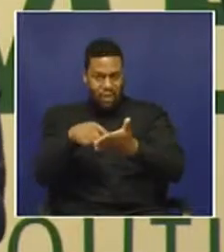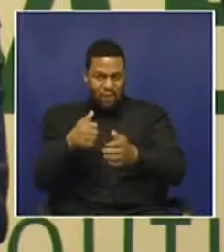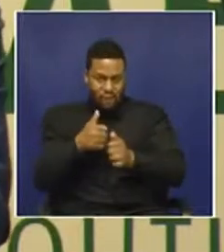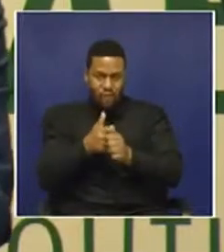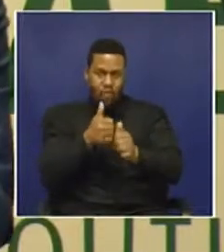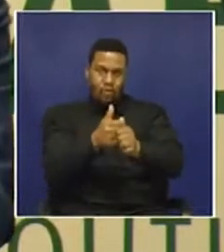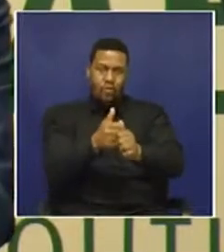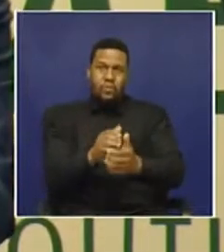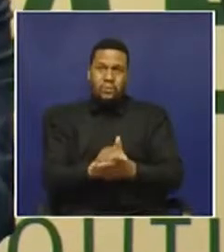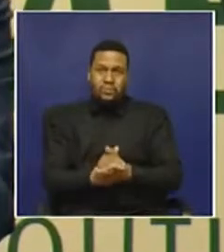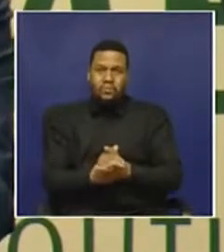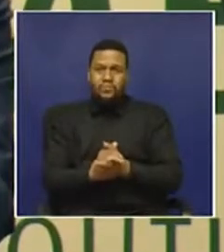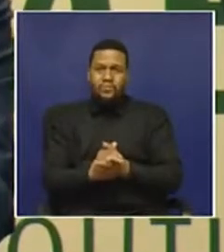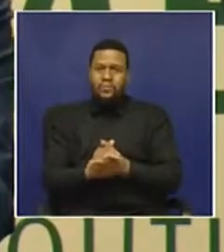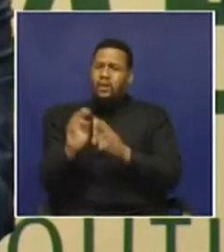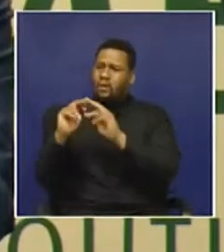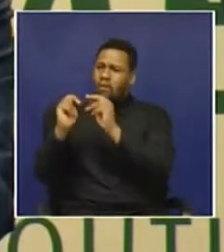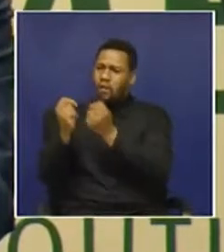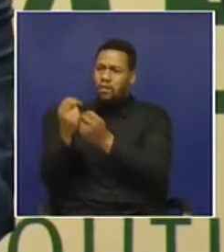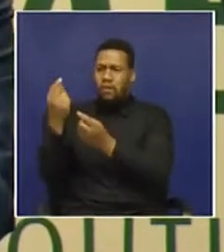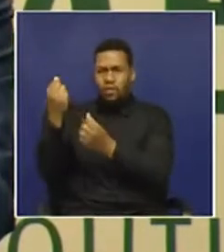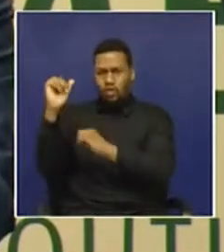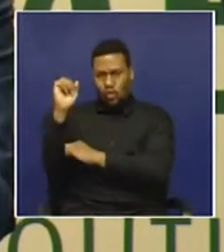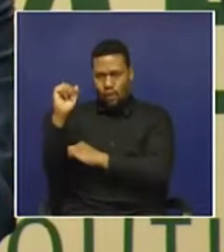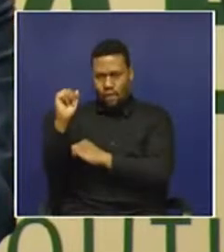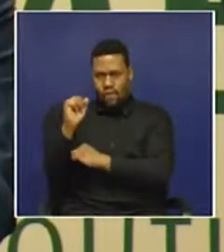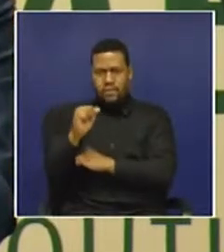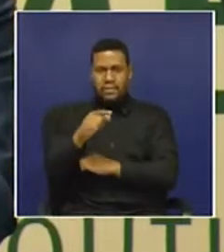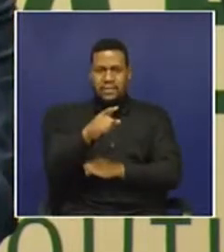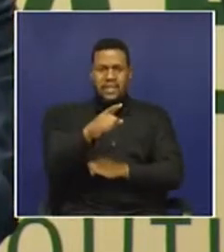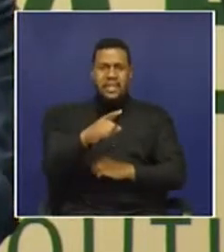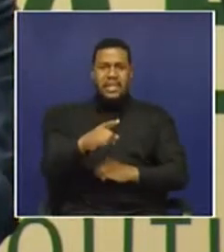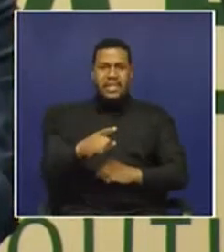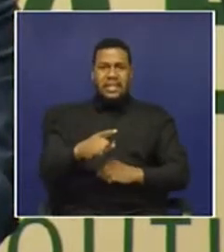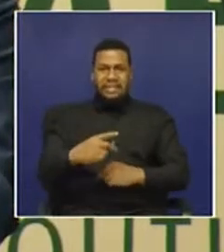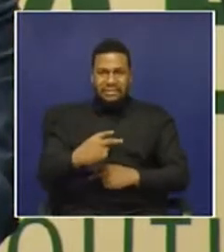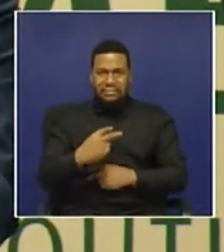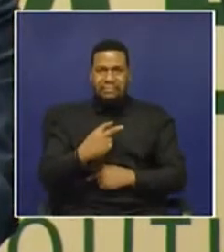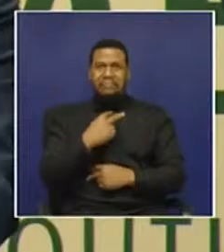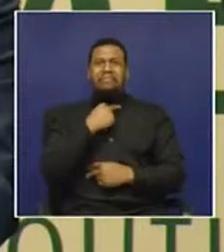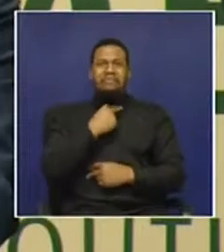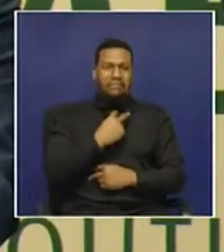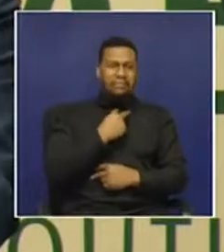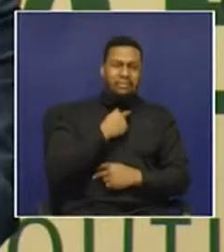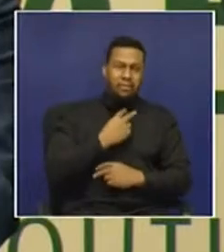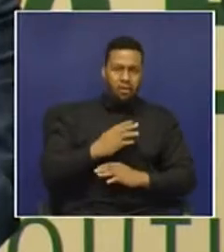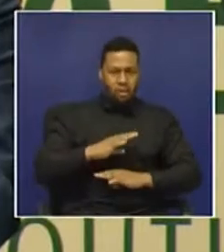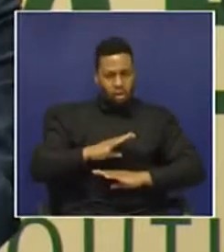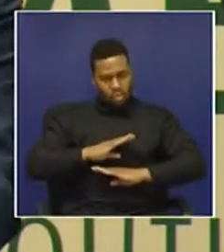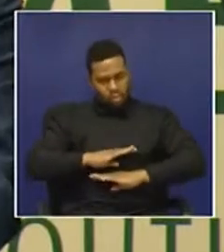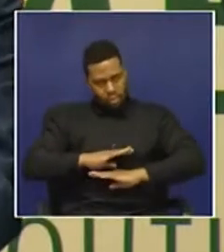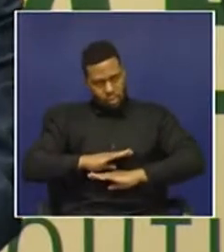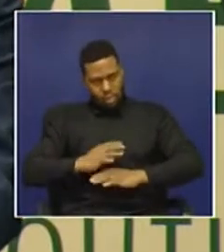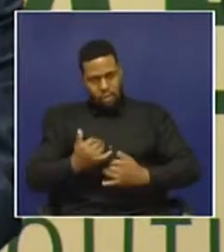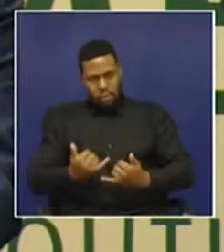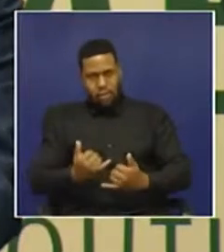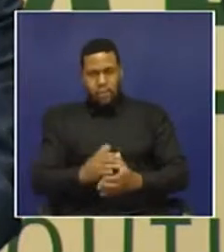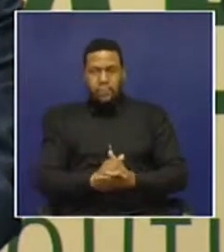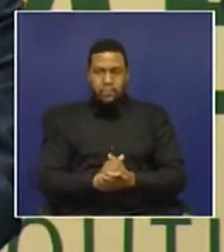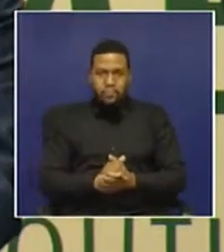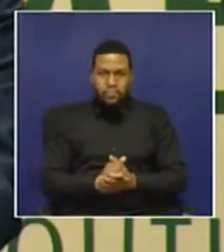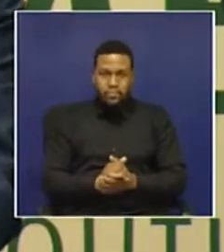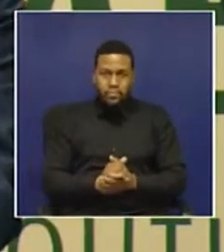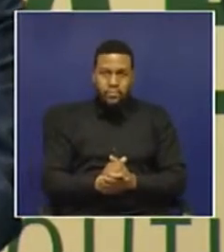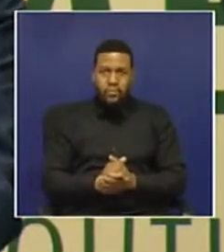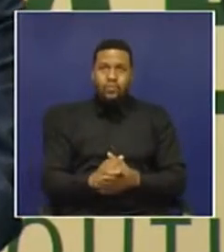easing restrictions on the cross-border flows of capital by enabling domestic asset managers to